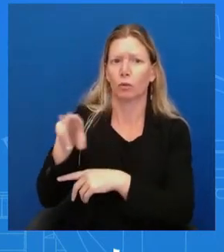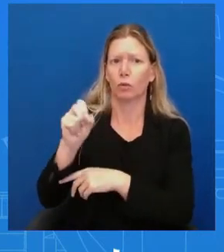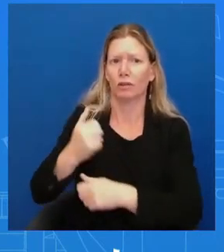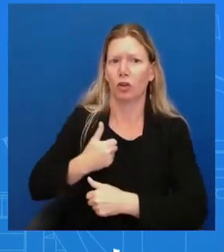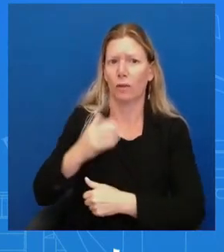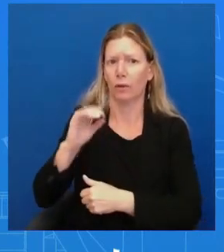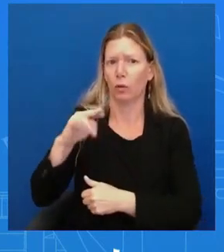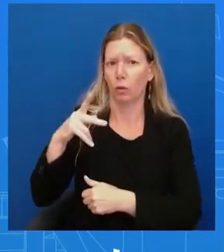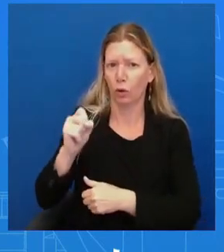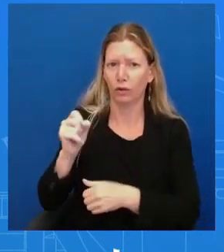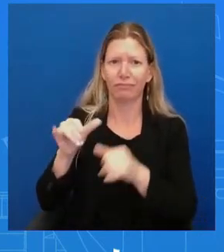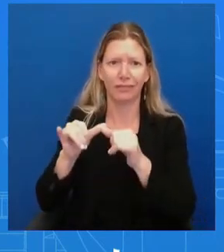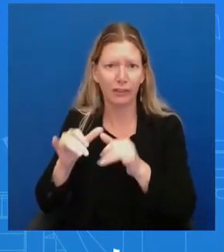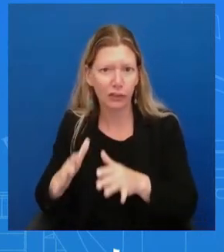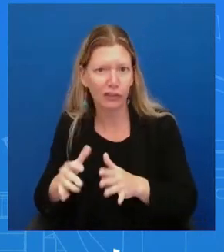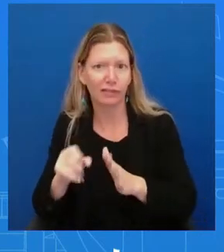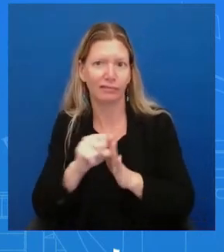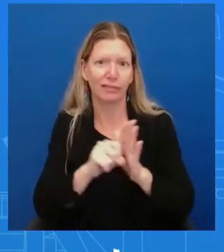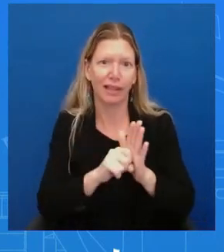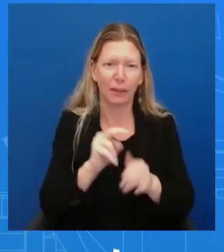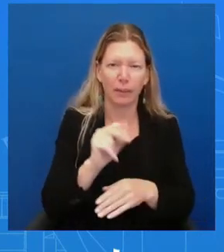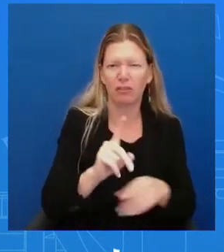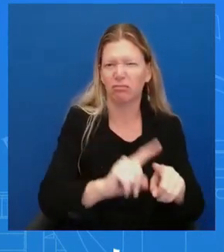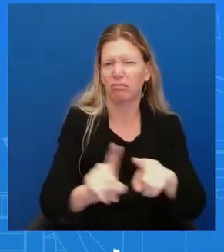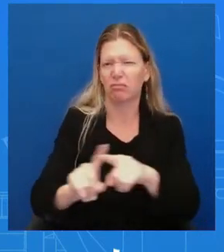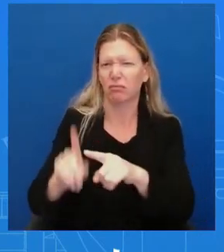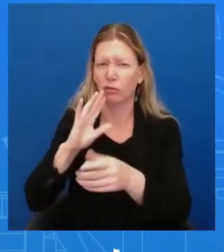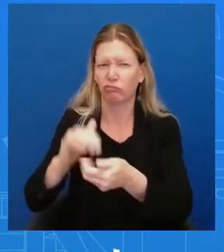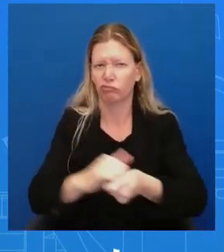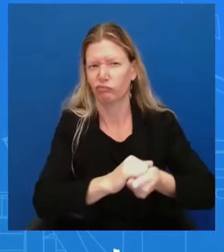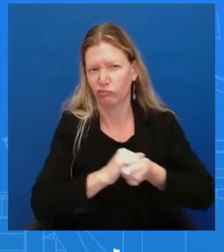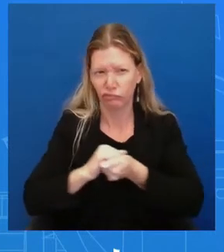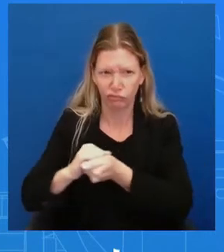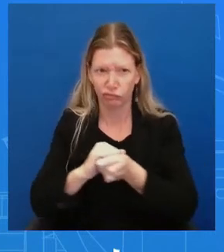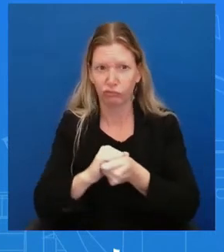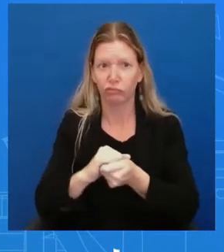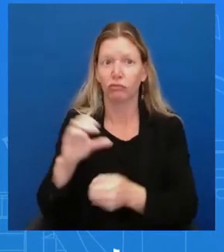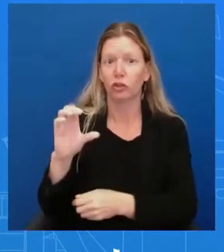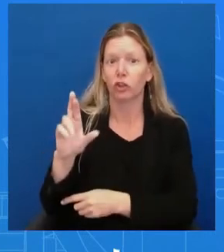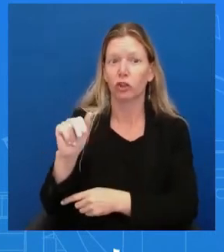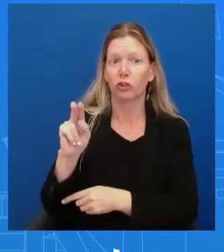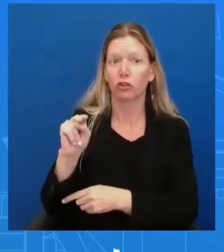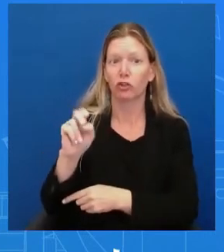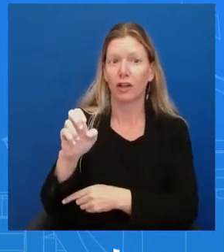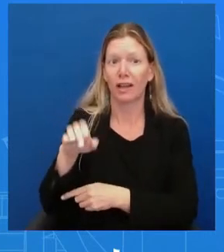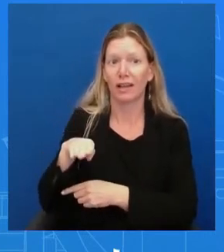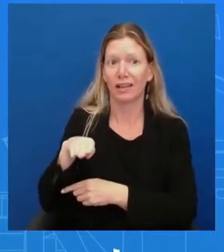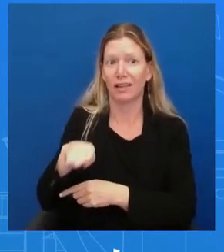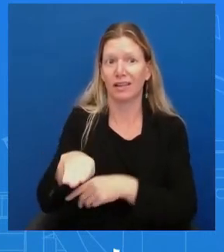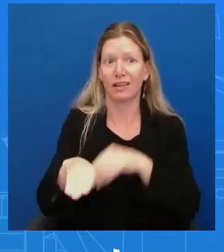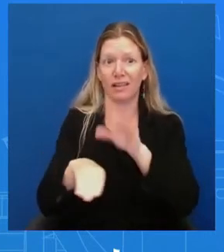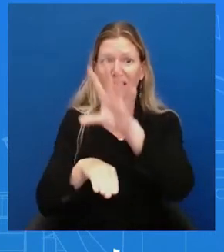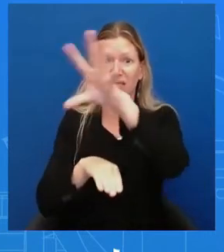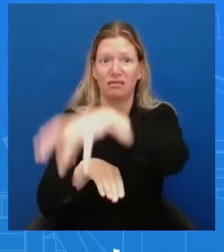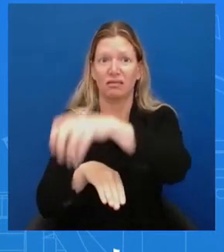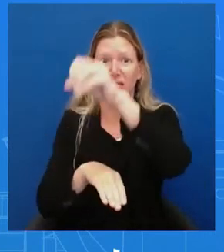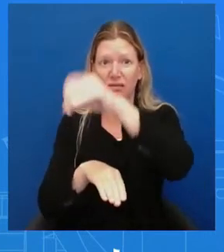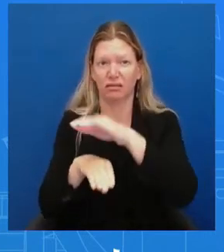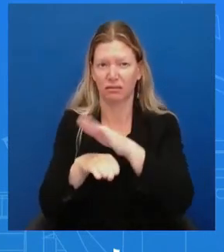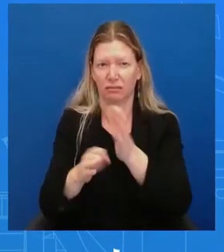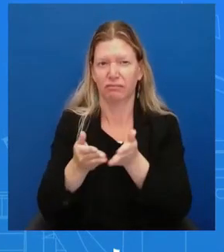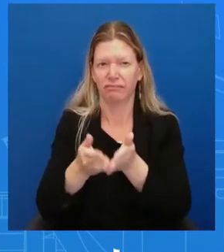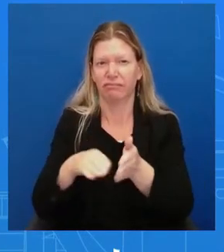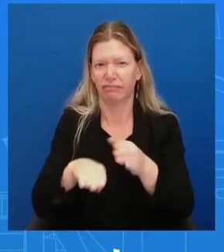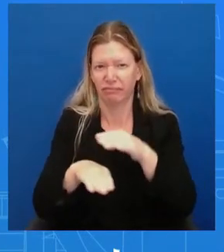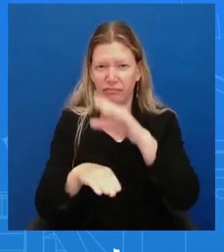on the scene supporting the mission. In addition, the Chesapeake 1000, the largest heavy lift